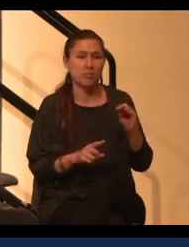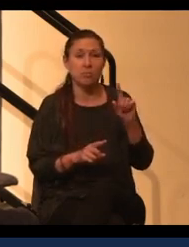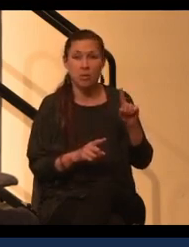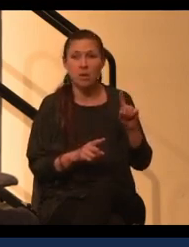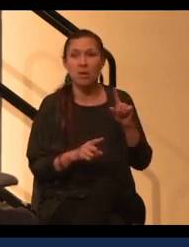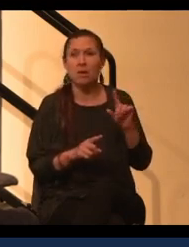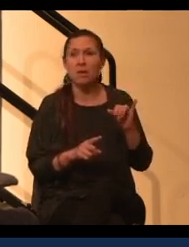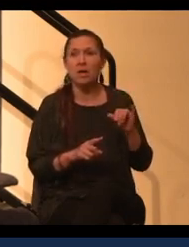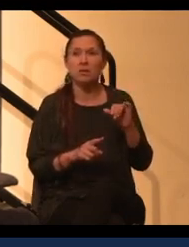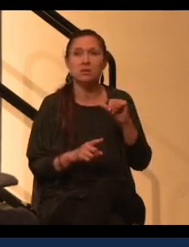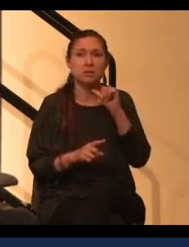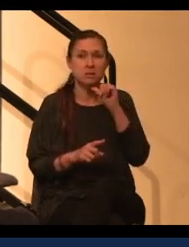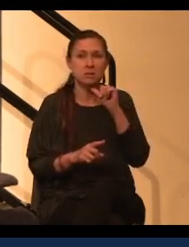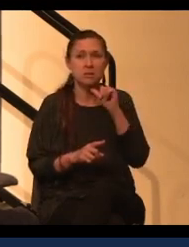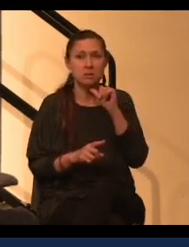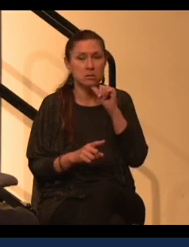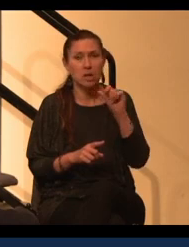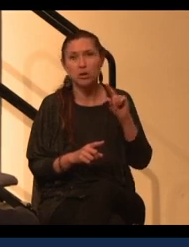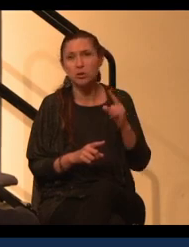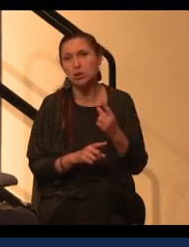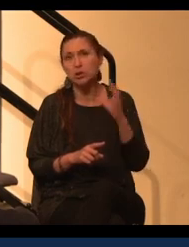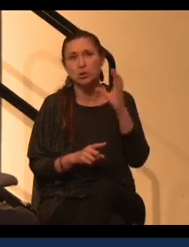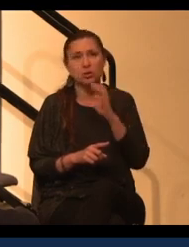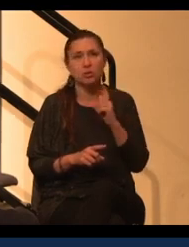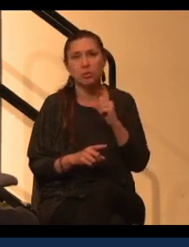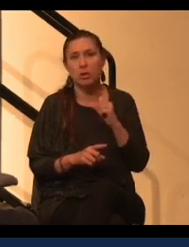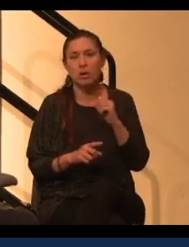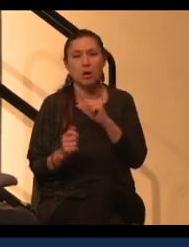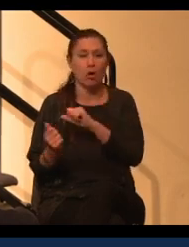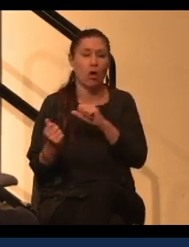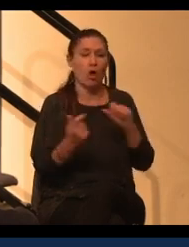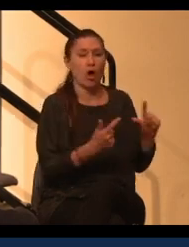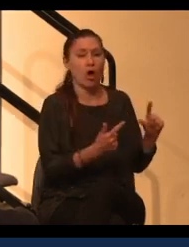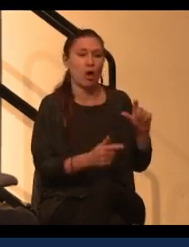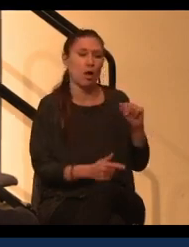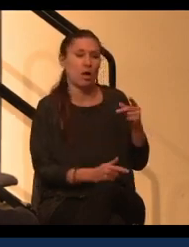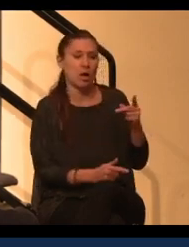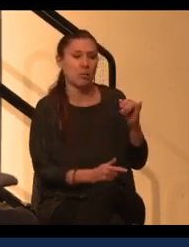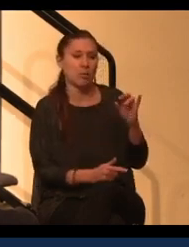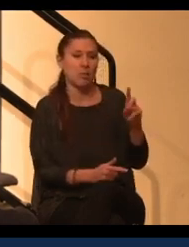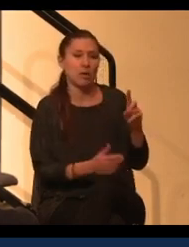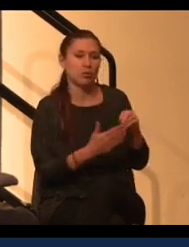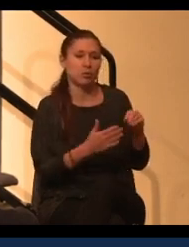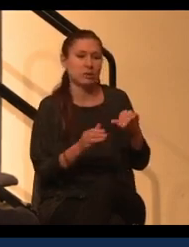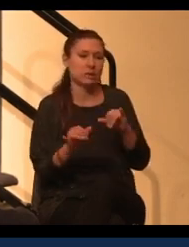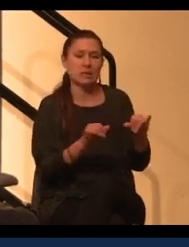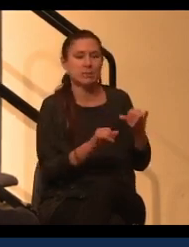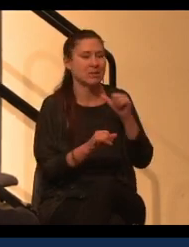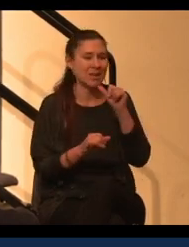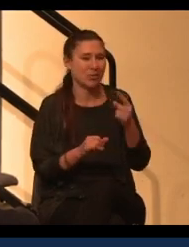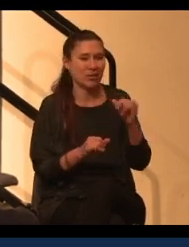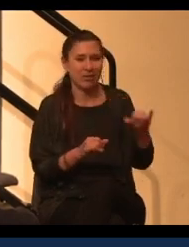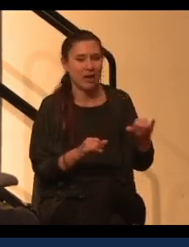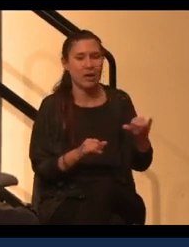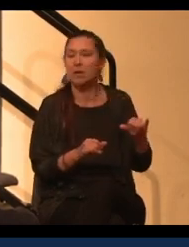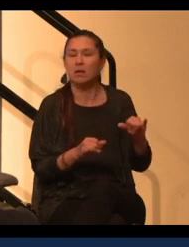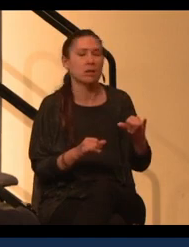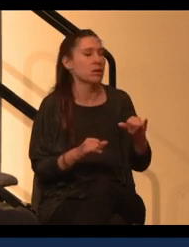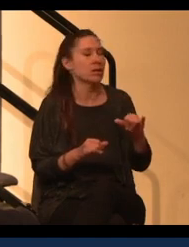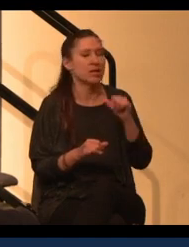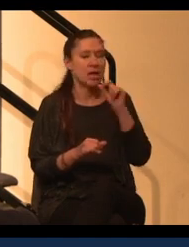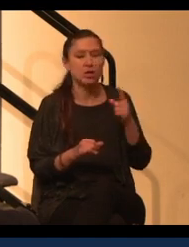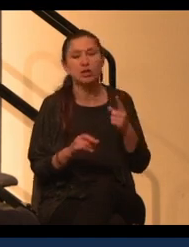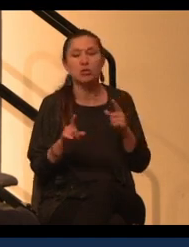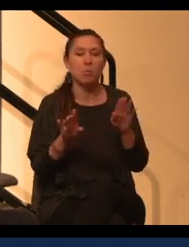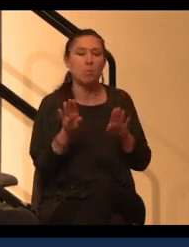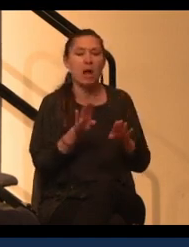beyond just assuming that all ISPO students are the same. This goes beyond the biological difference or the color